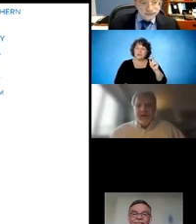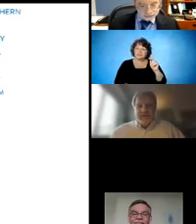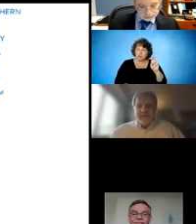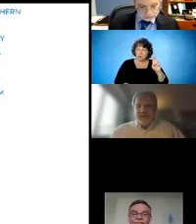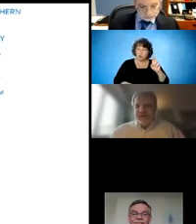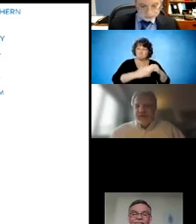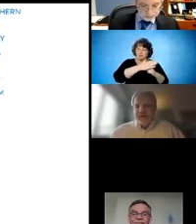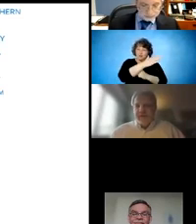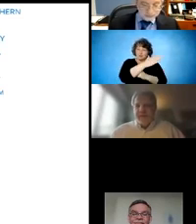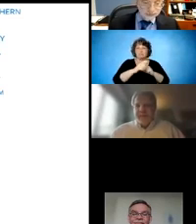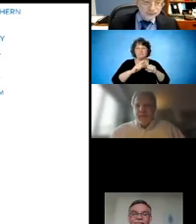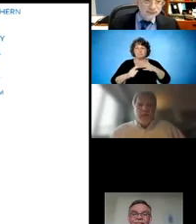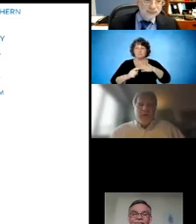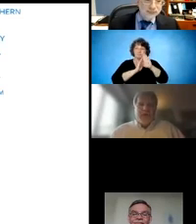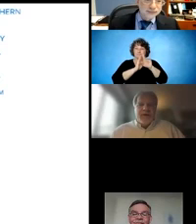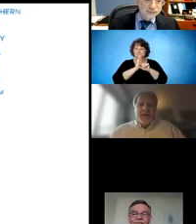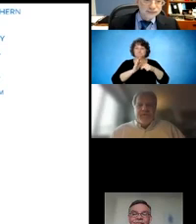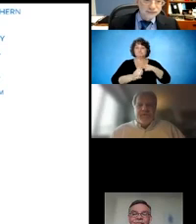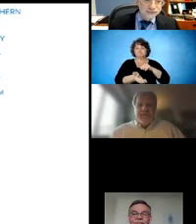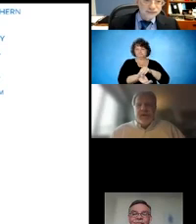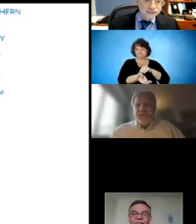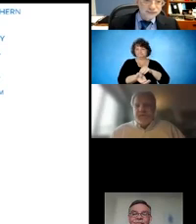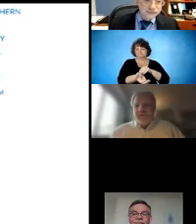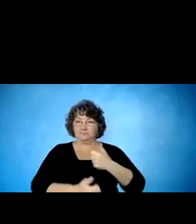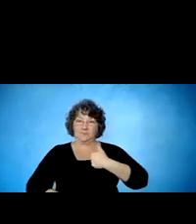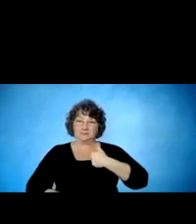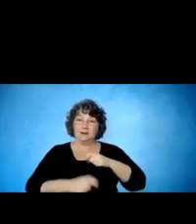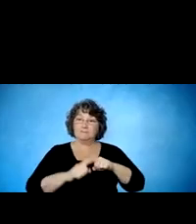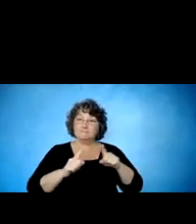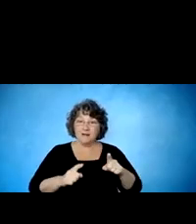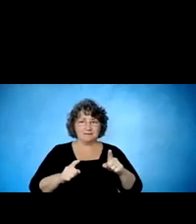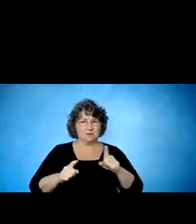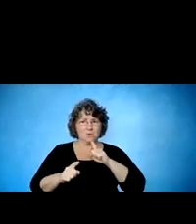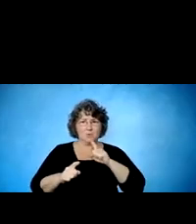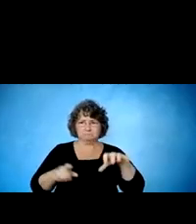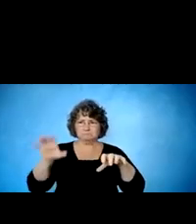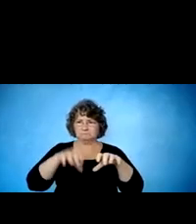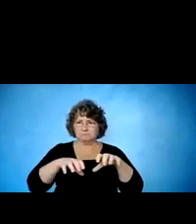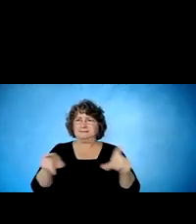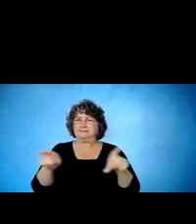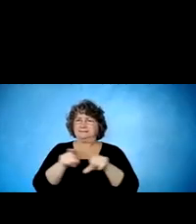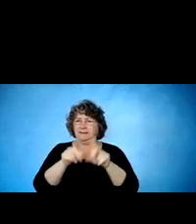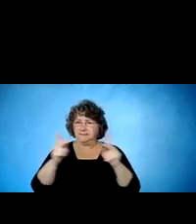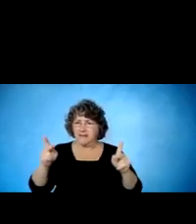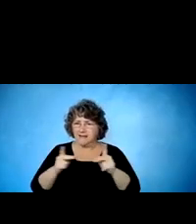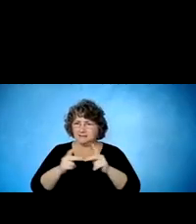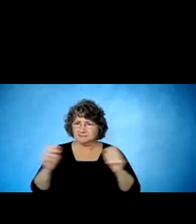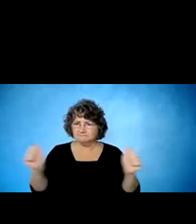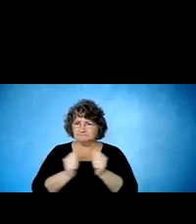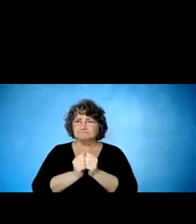work for Kessler Foundation. We're located physically on the same site. And as Dr. Kirschblom was saying,